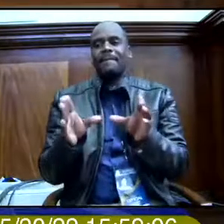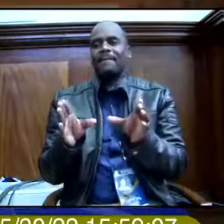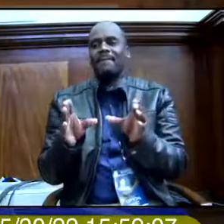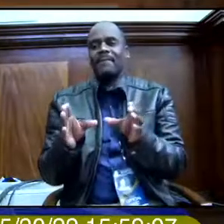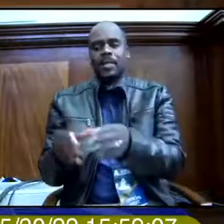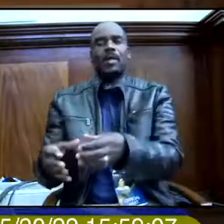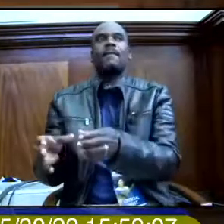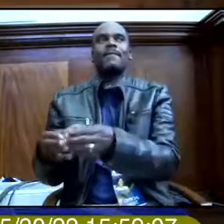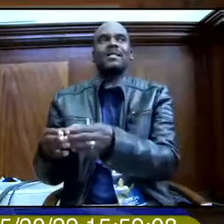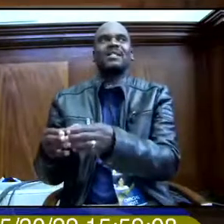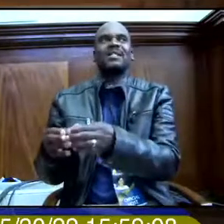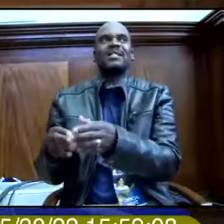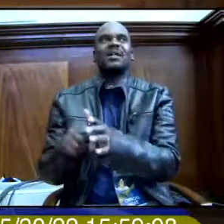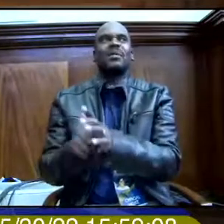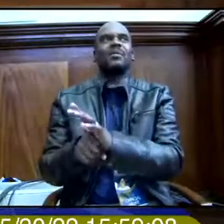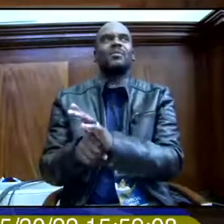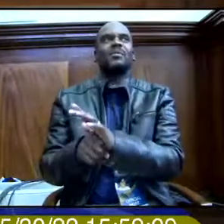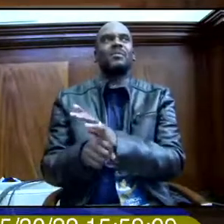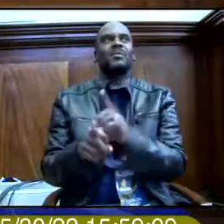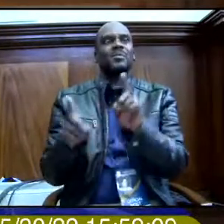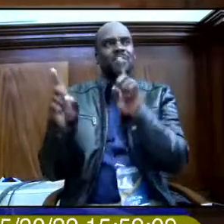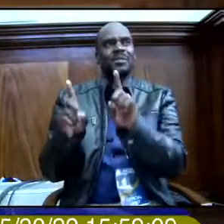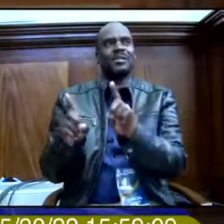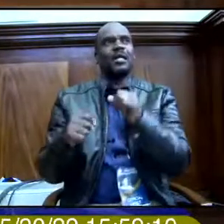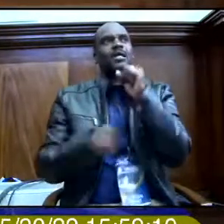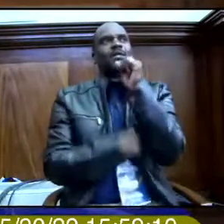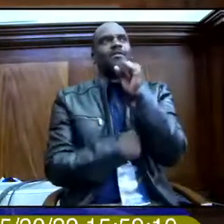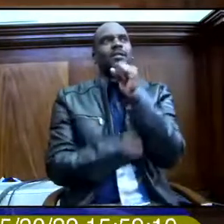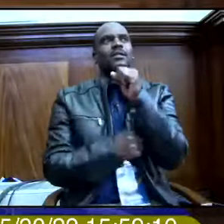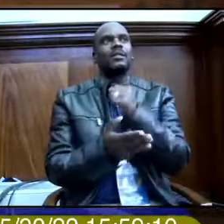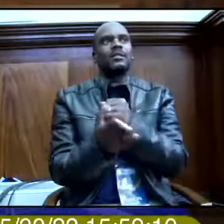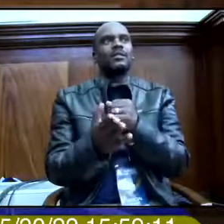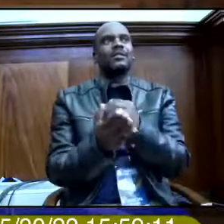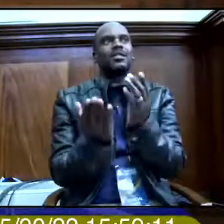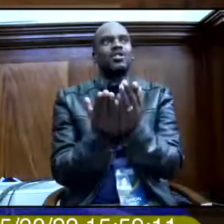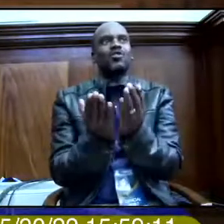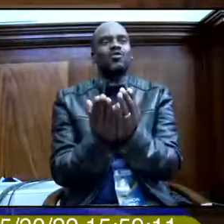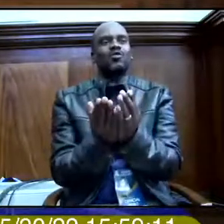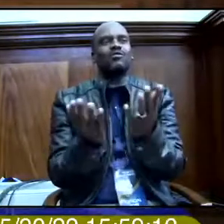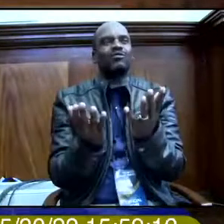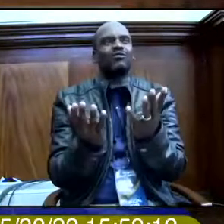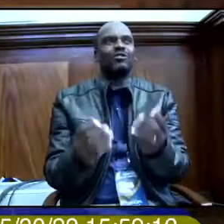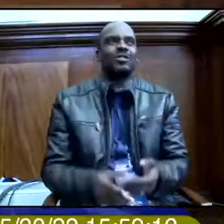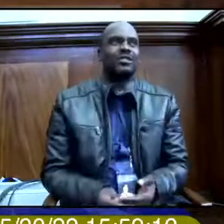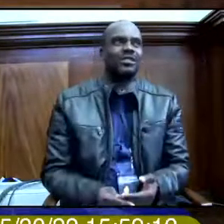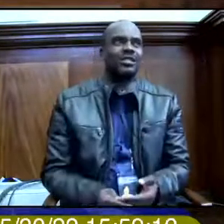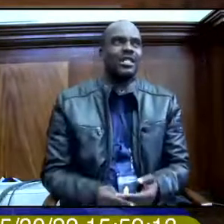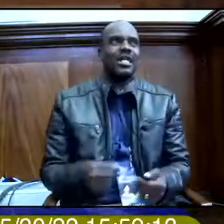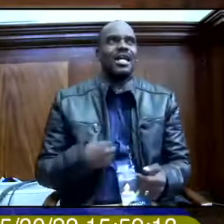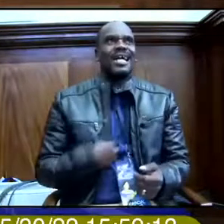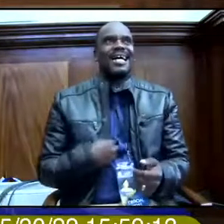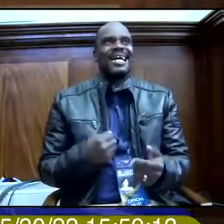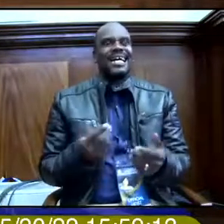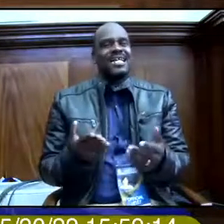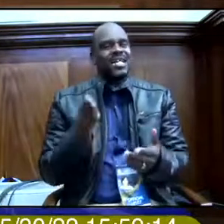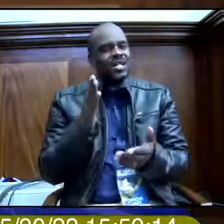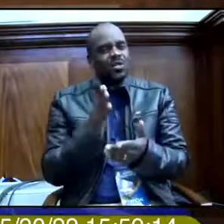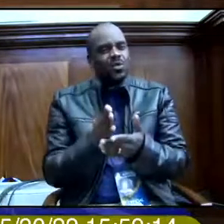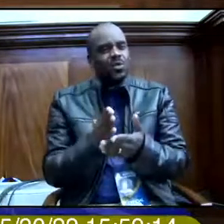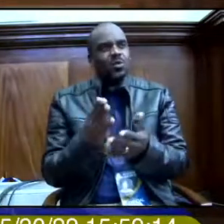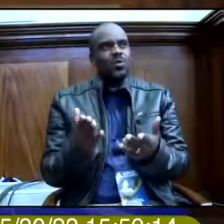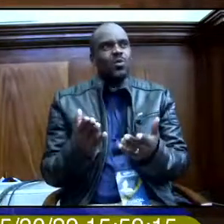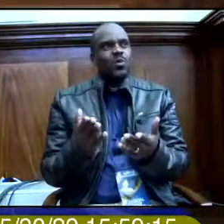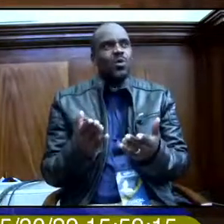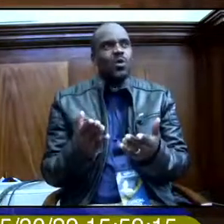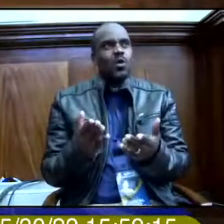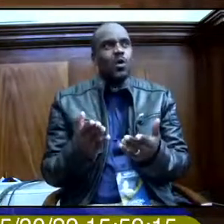of a serious infrastructure challenges you go to education schools it's a problem i'm sure more than 100 schools in eastern quebec